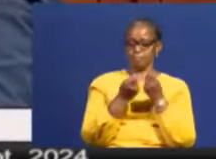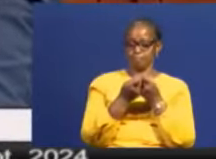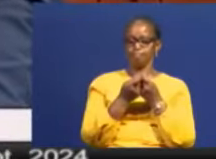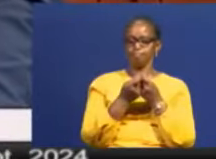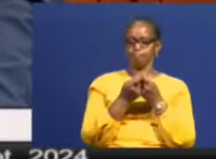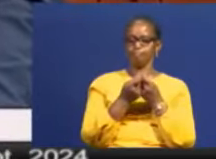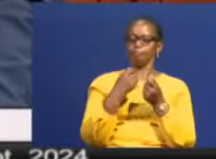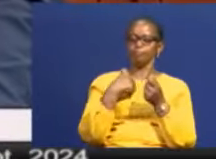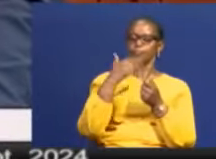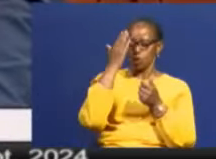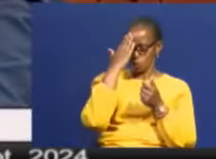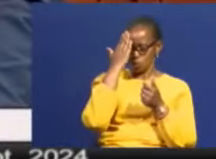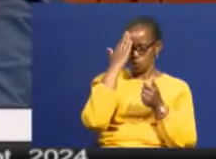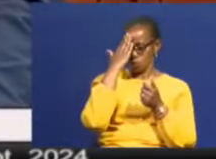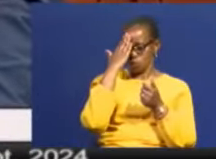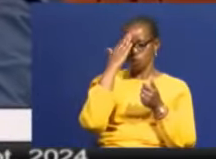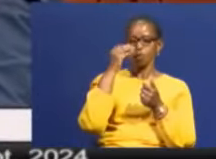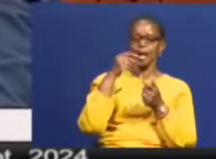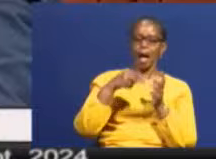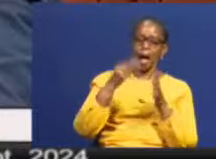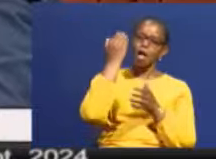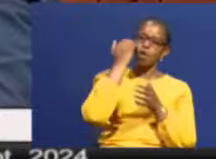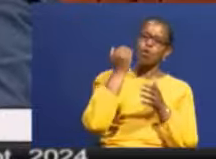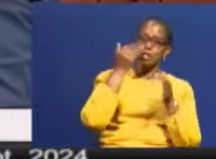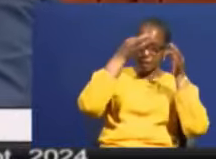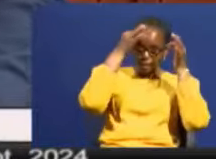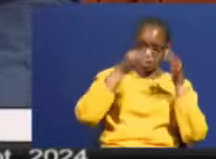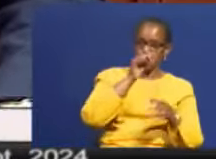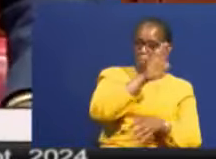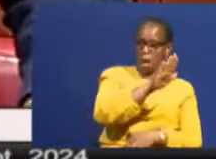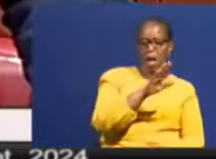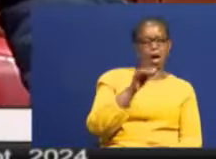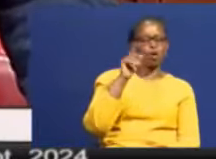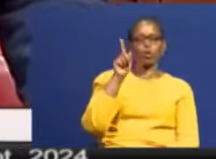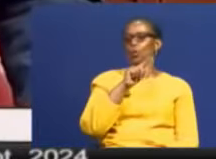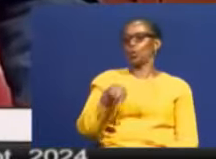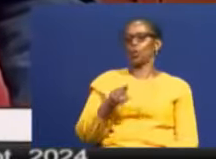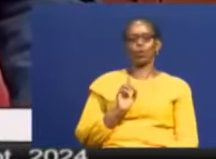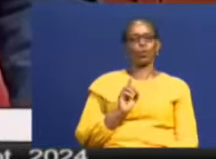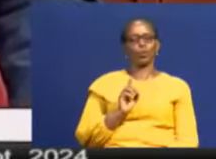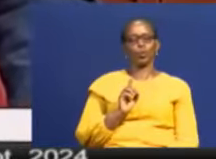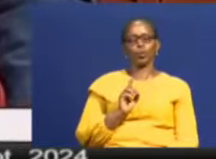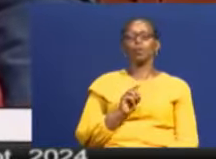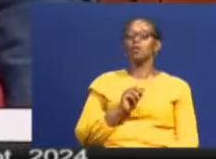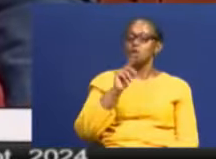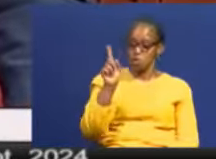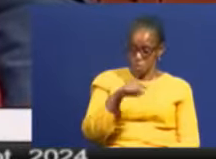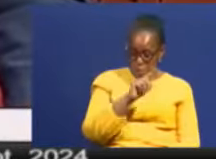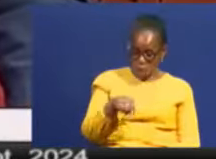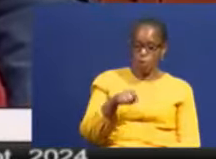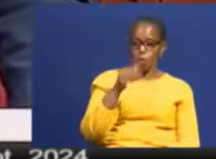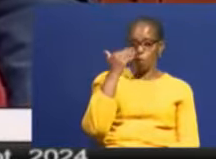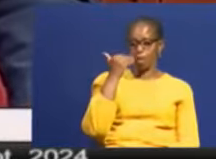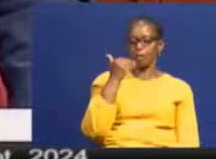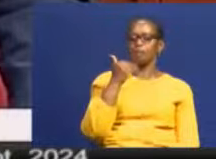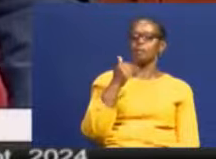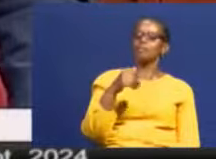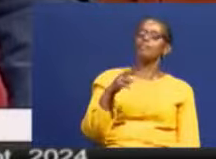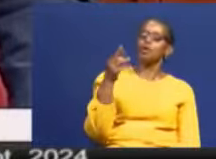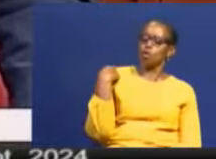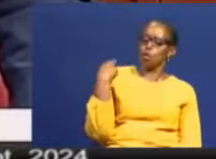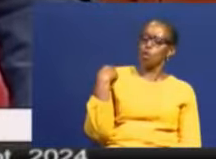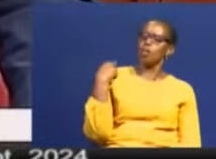Court is wrong on so many fronts. It is wrong on the role of the MPs in CDF.